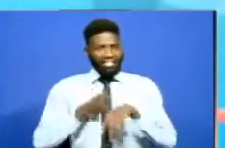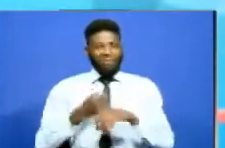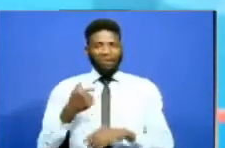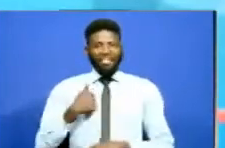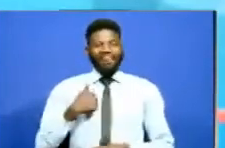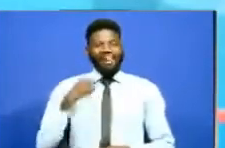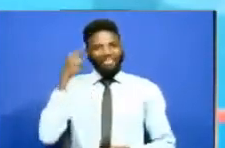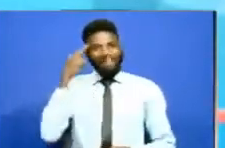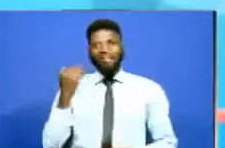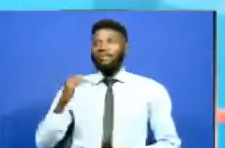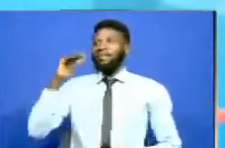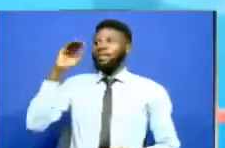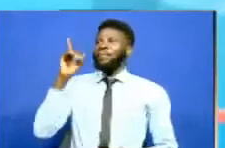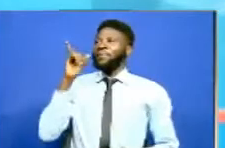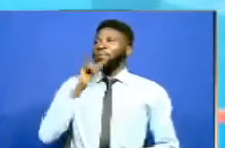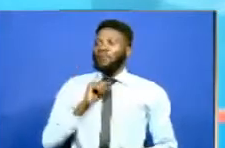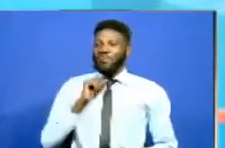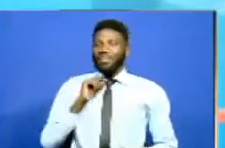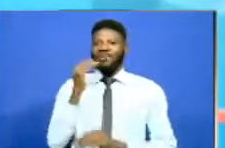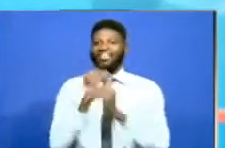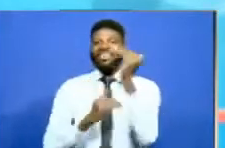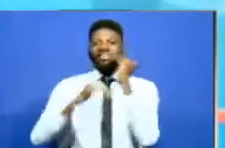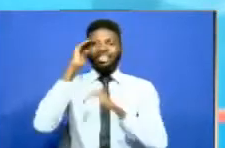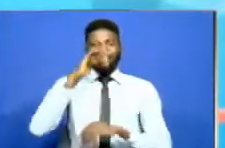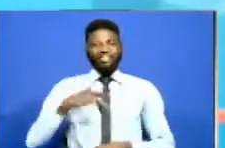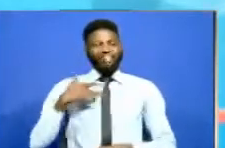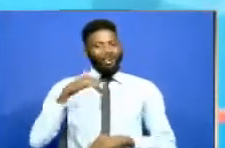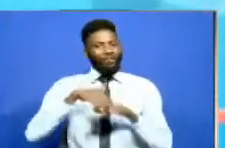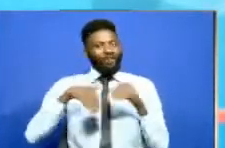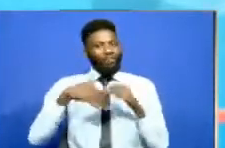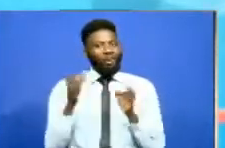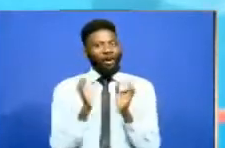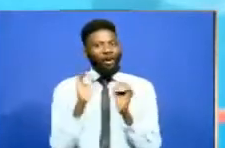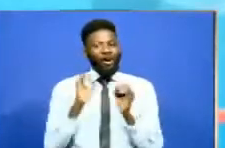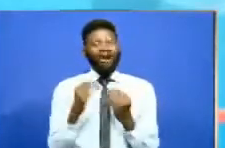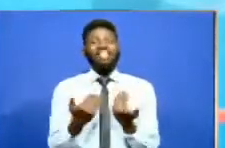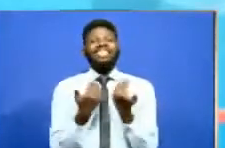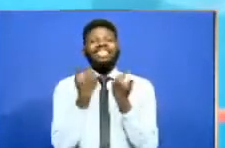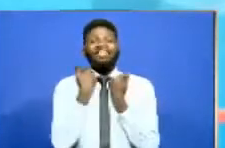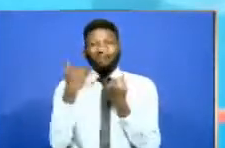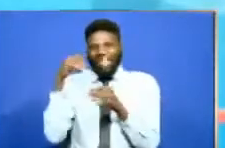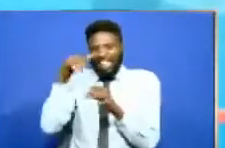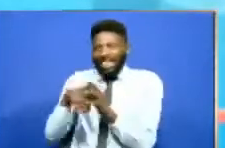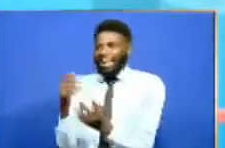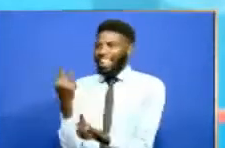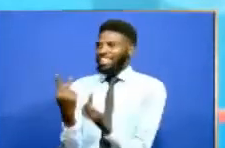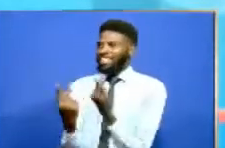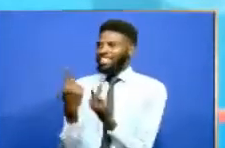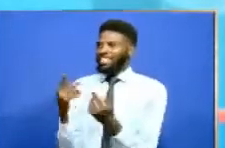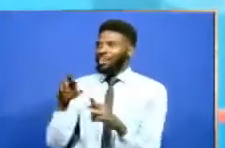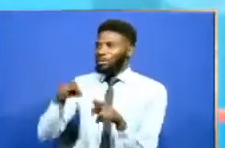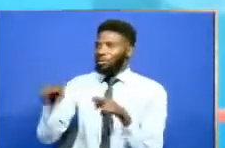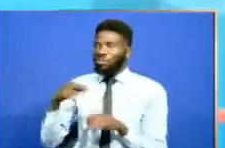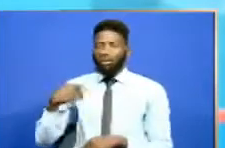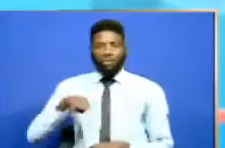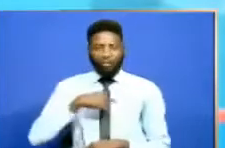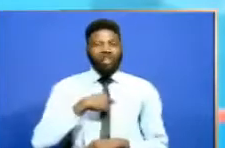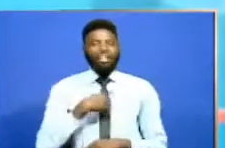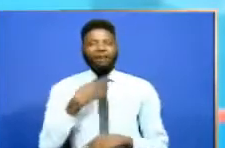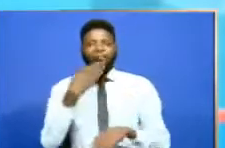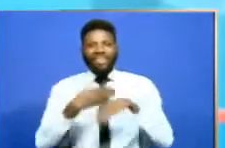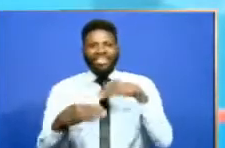girl at the university level, and I was no longer comfortable sleeping in the kitchen. So we constructed something that the Luos would call